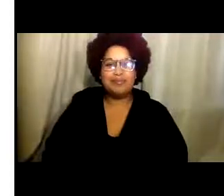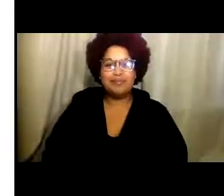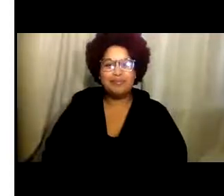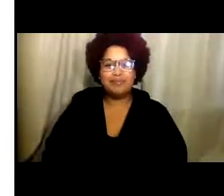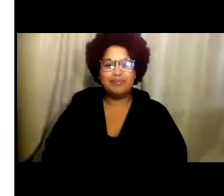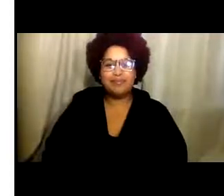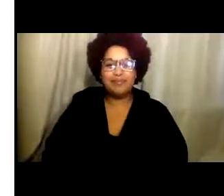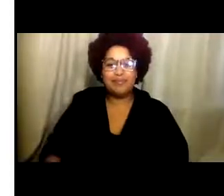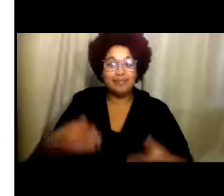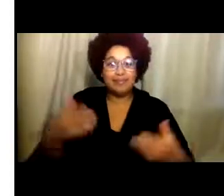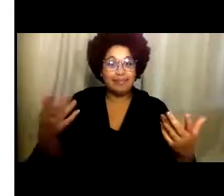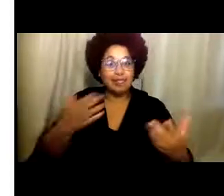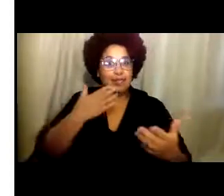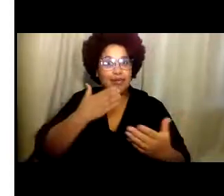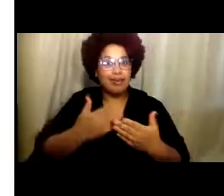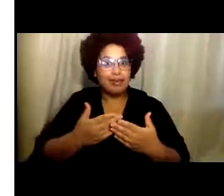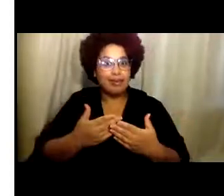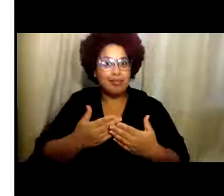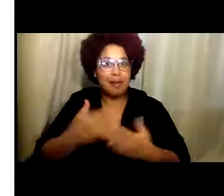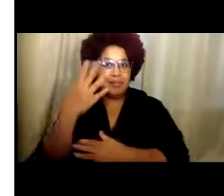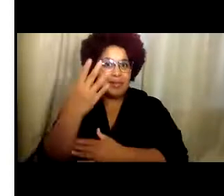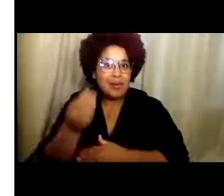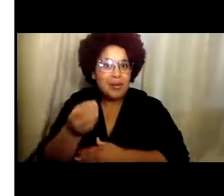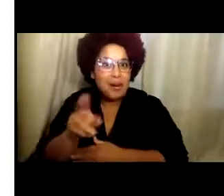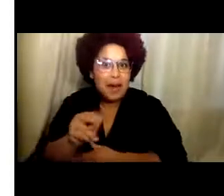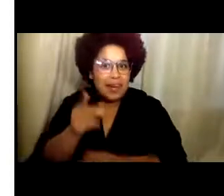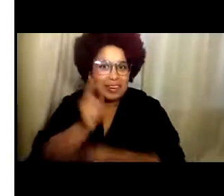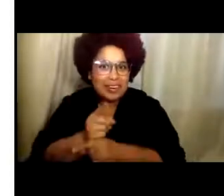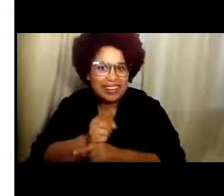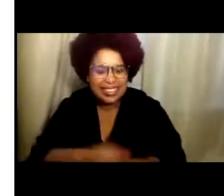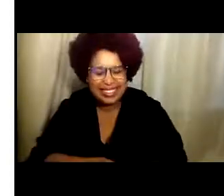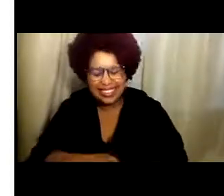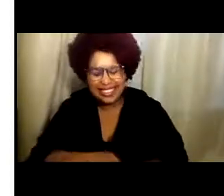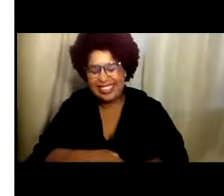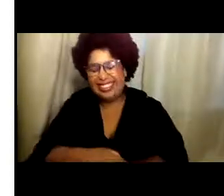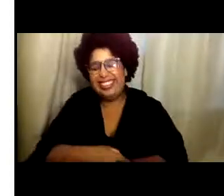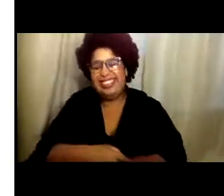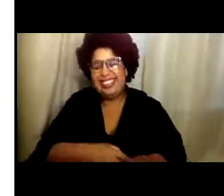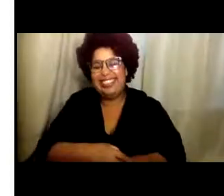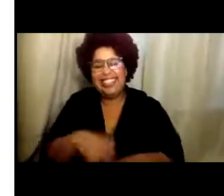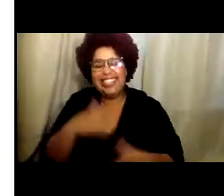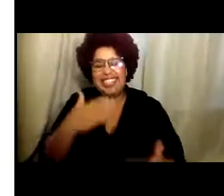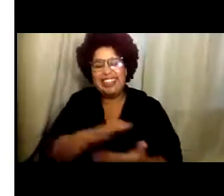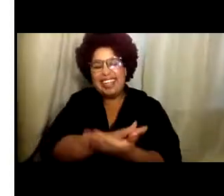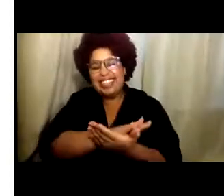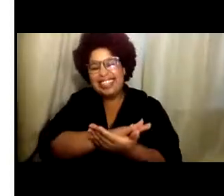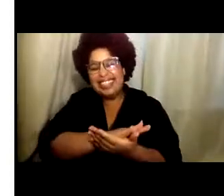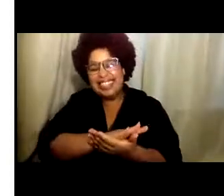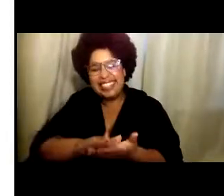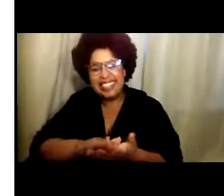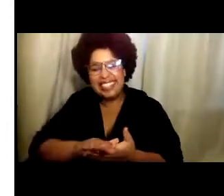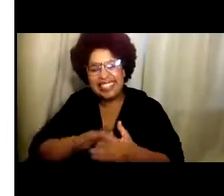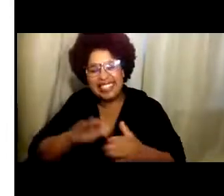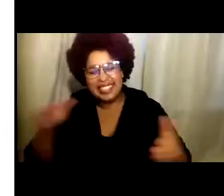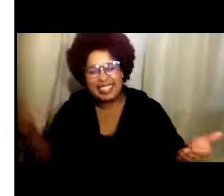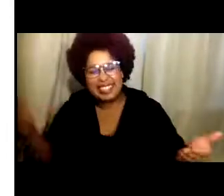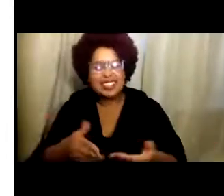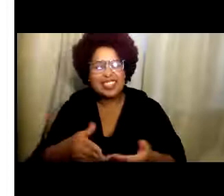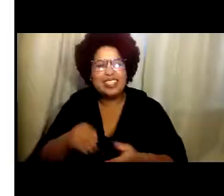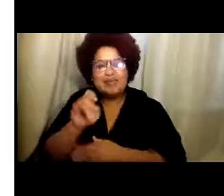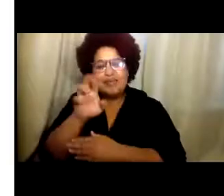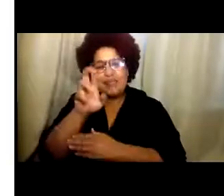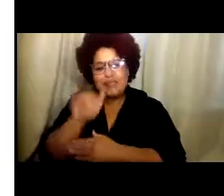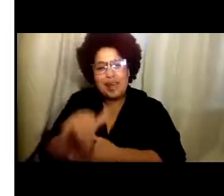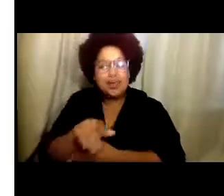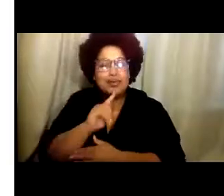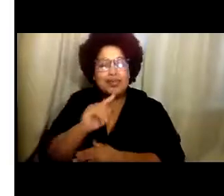I guess it would be helpful if I put my video on. Thank you so much for that nice introduction, Barry. And I'm really honored to be here